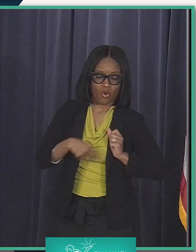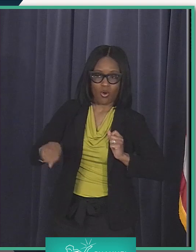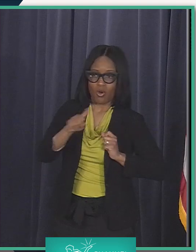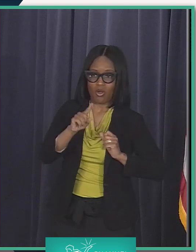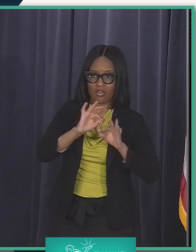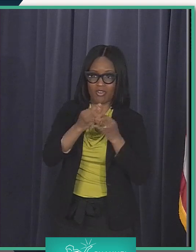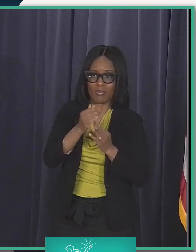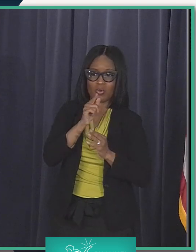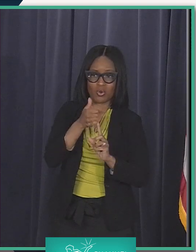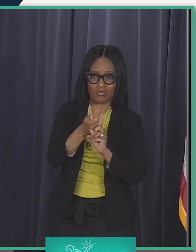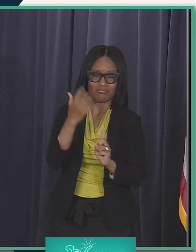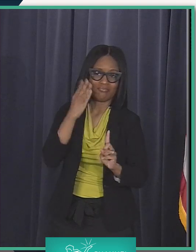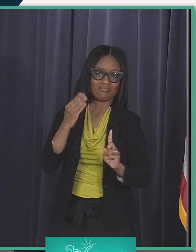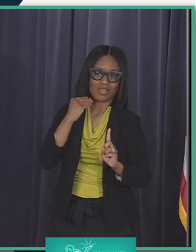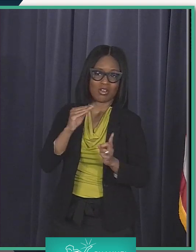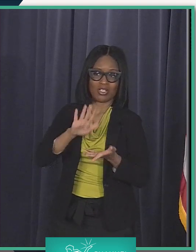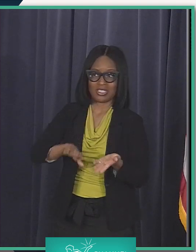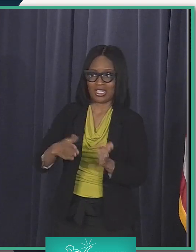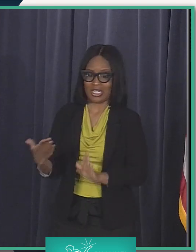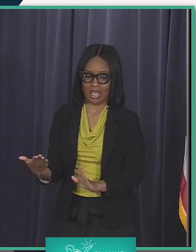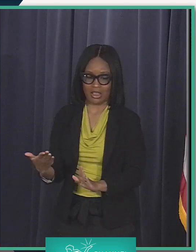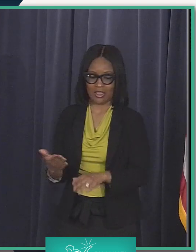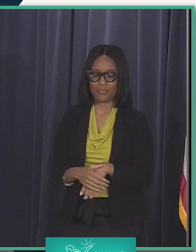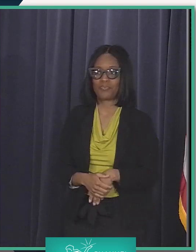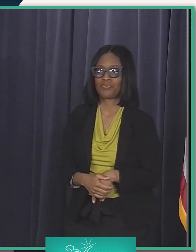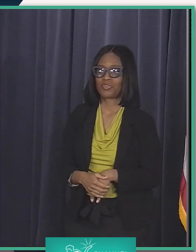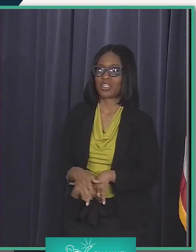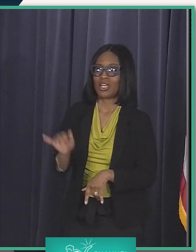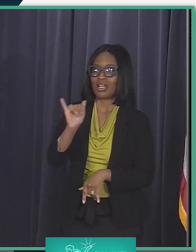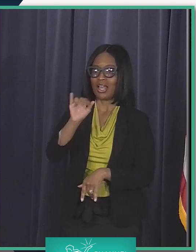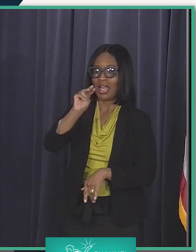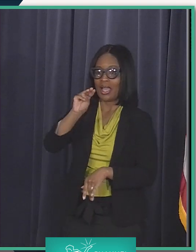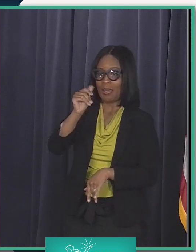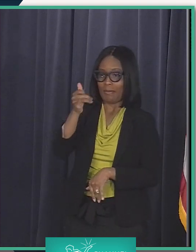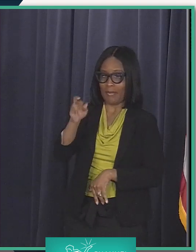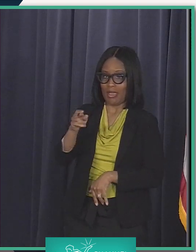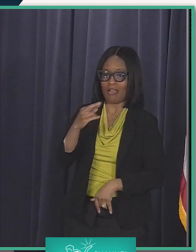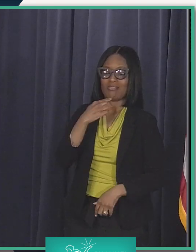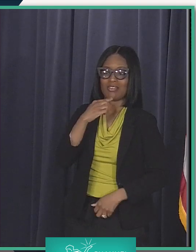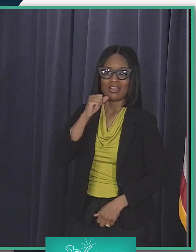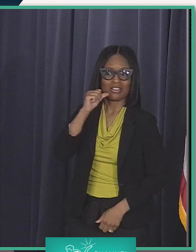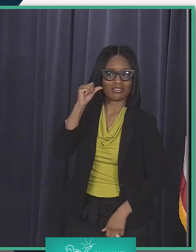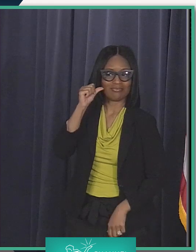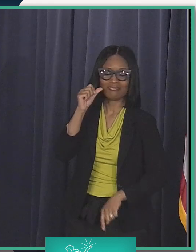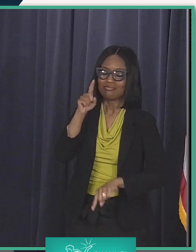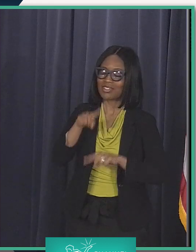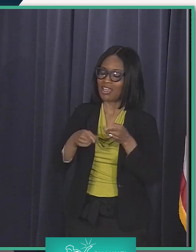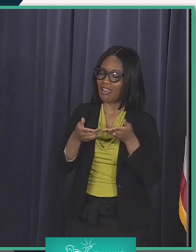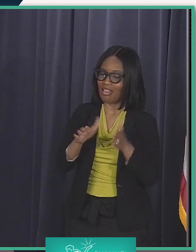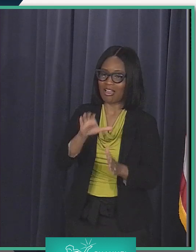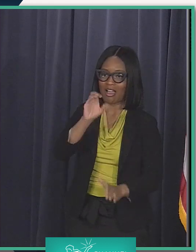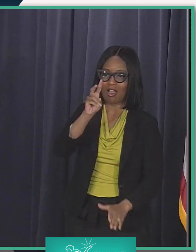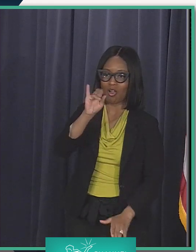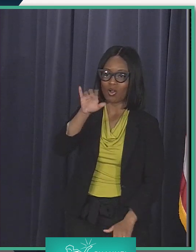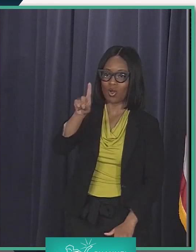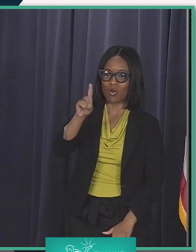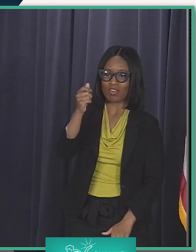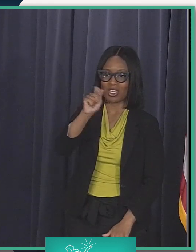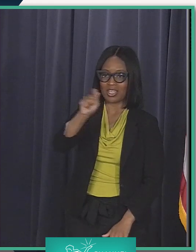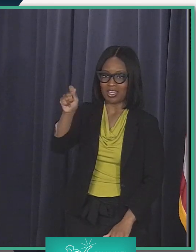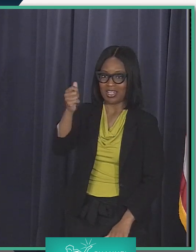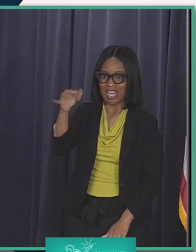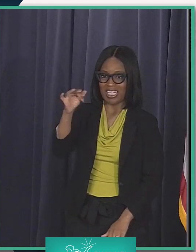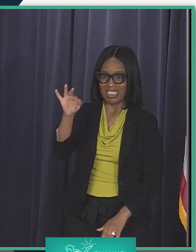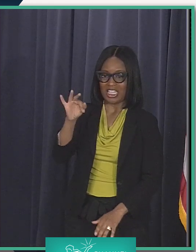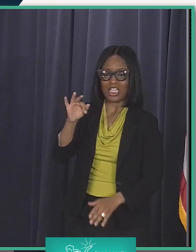this loss. As the mayor alluded to yesterday, we cannot allow COVID-19 to cause us to neglect other vital health